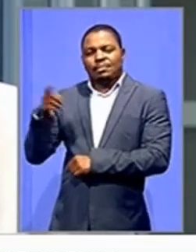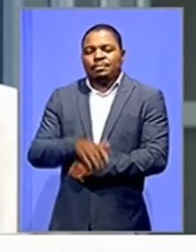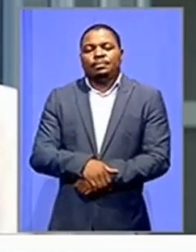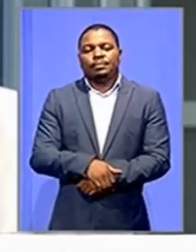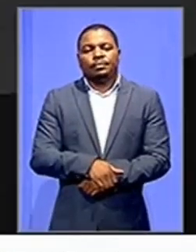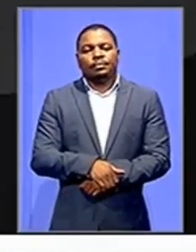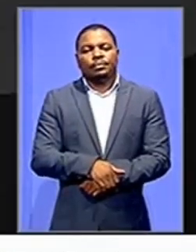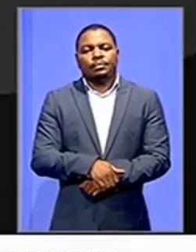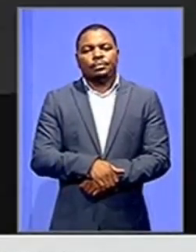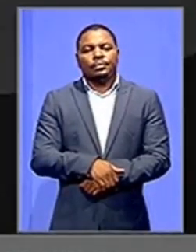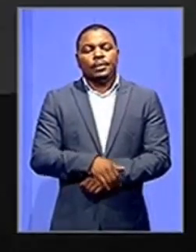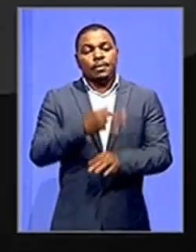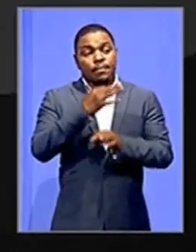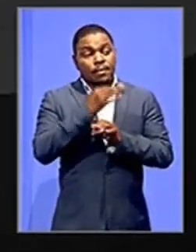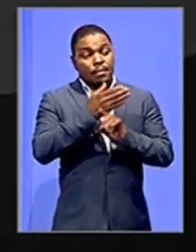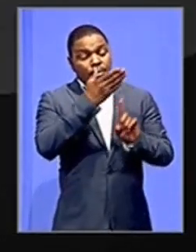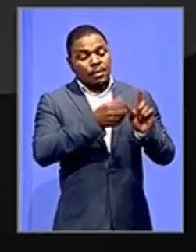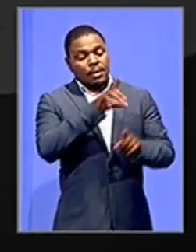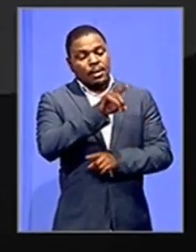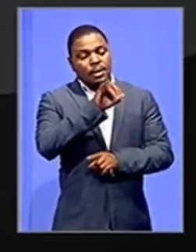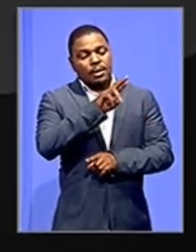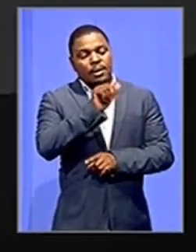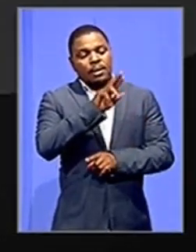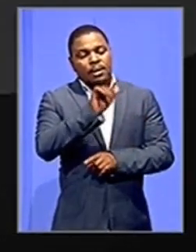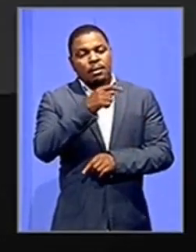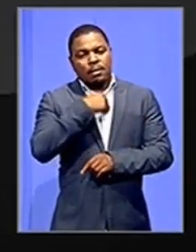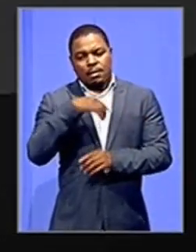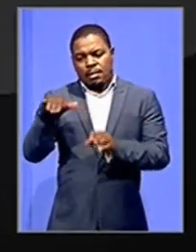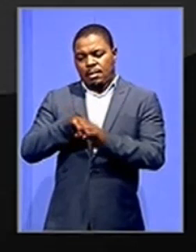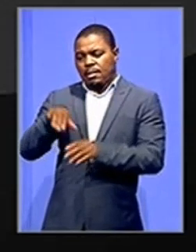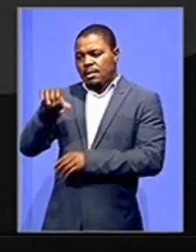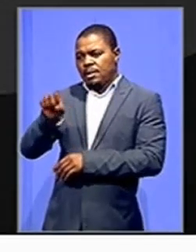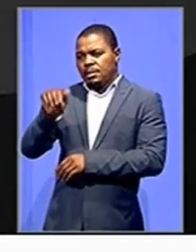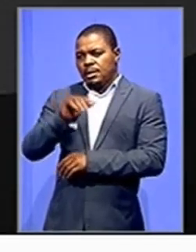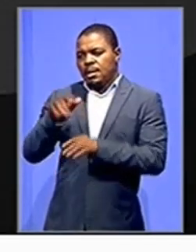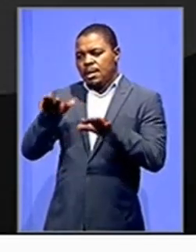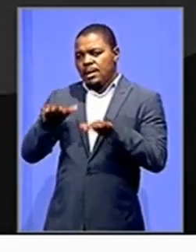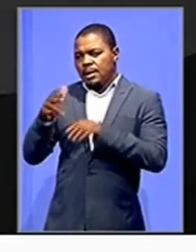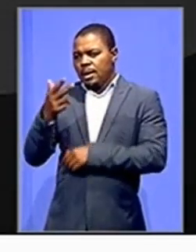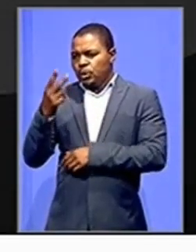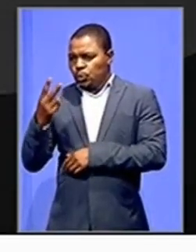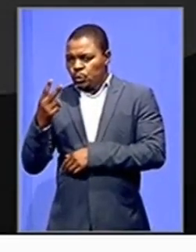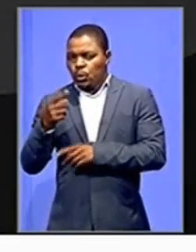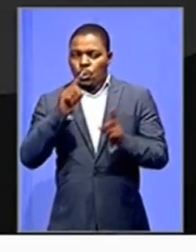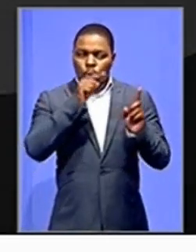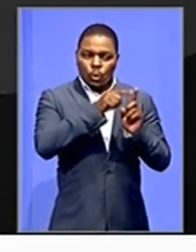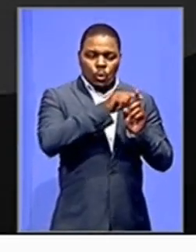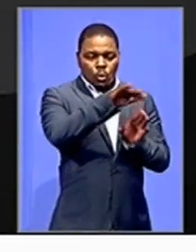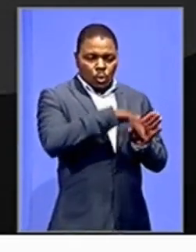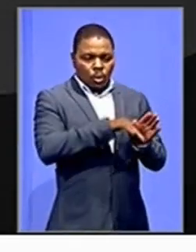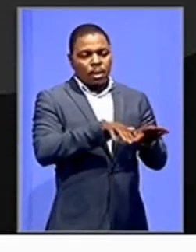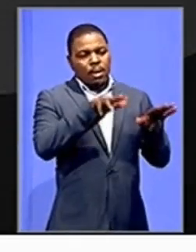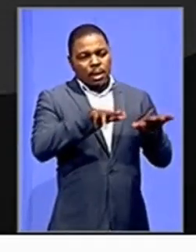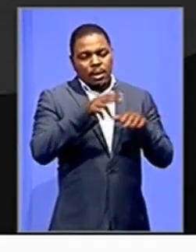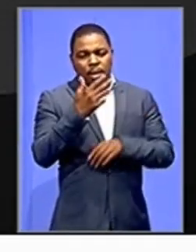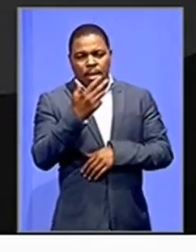monna. Ntate Dirara ke o fihlile ke joined SABC ka 1982 yena ba kena ka